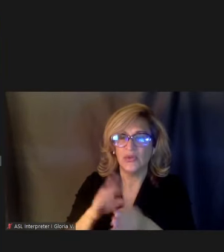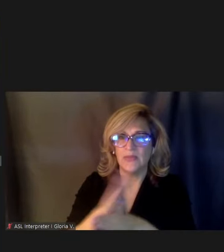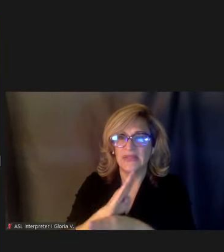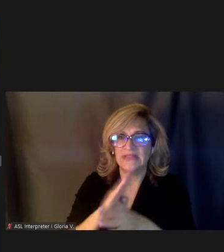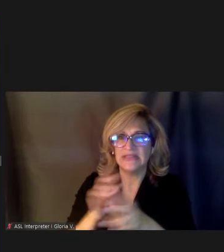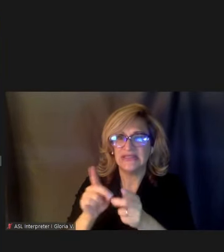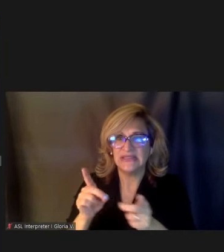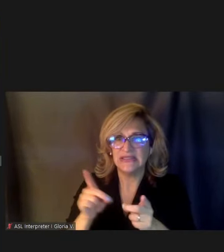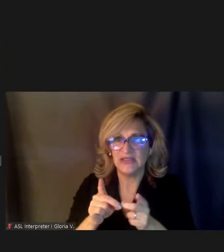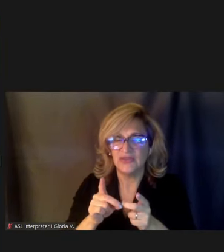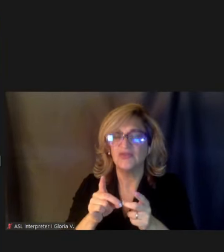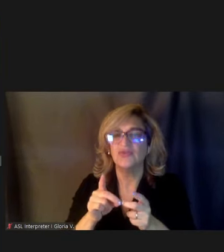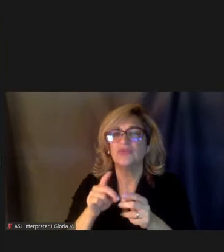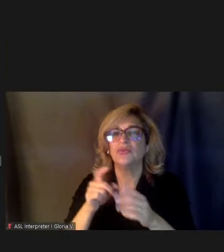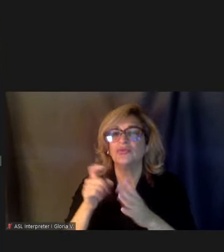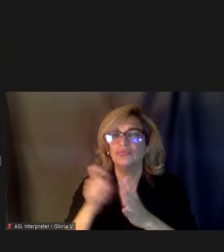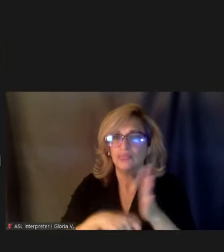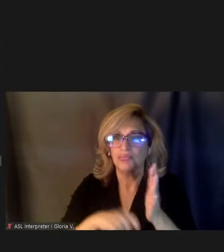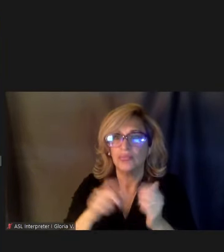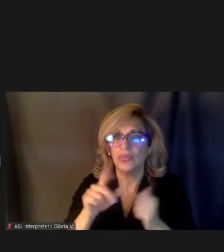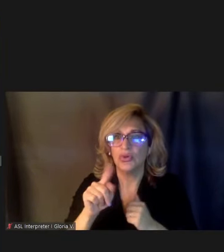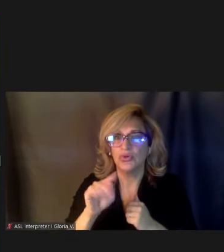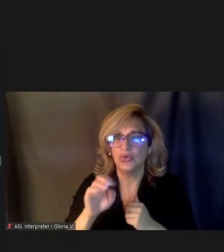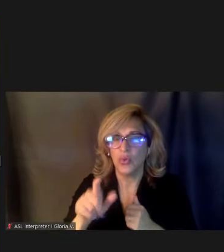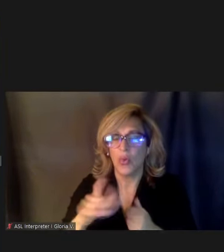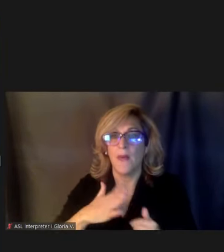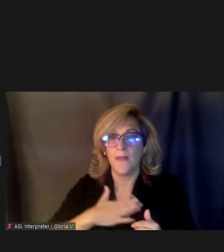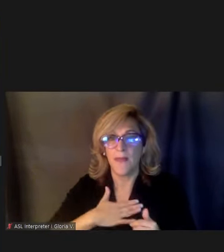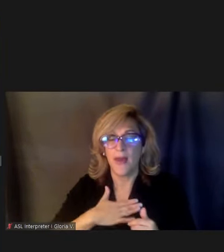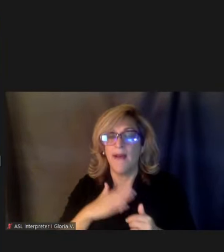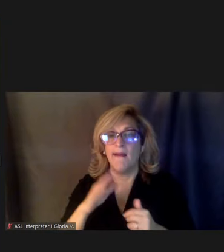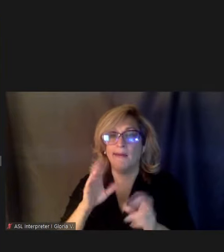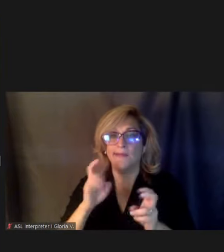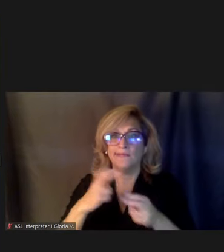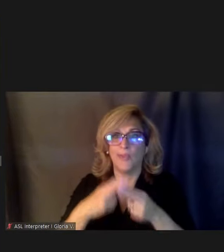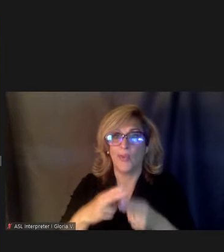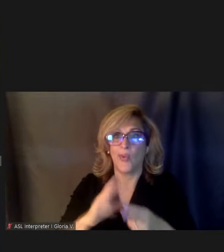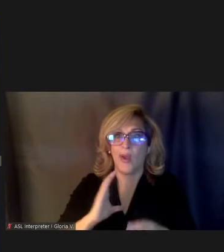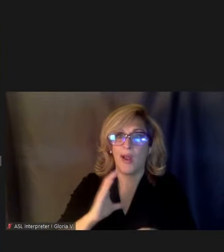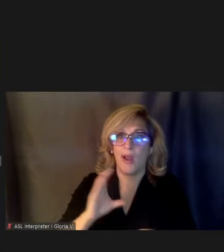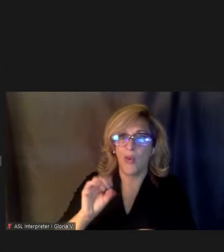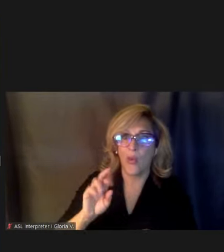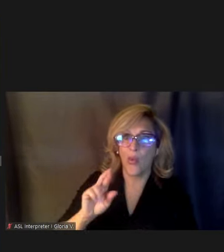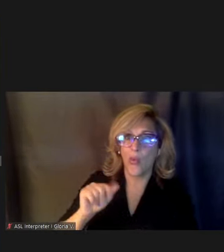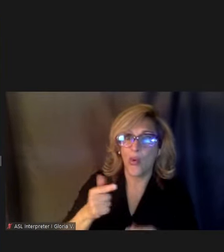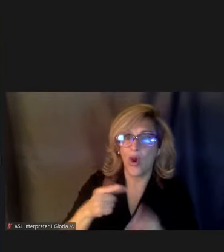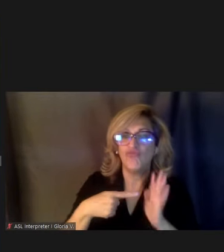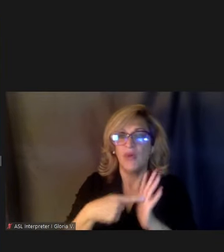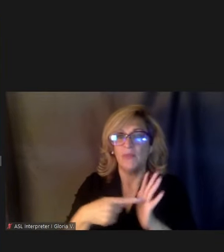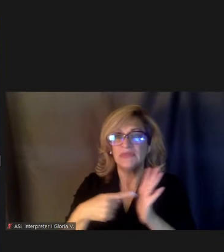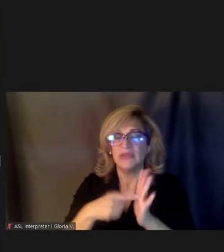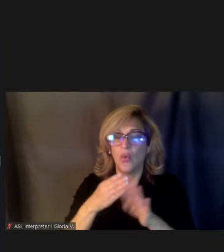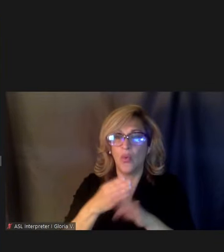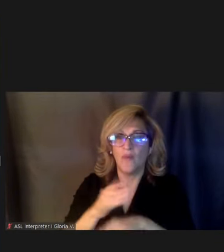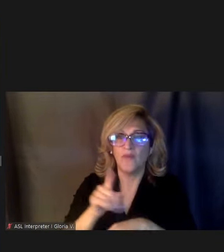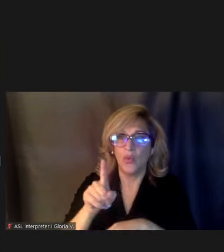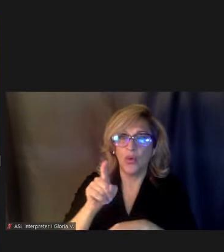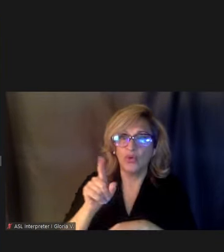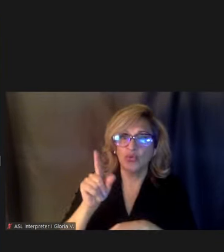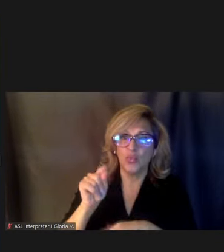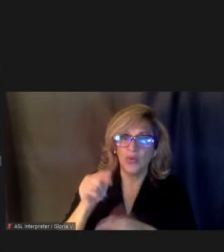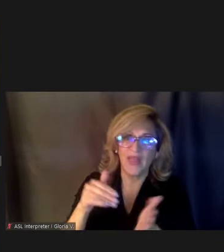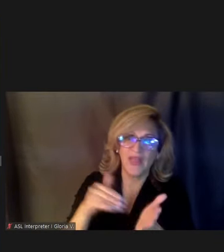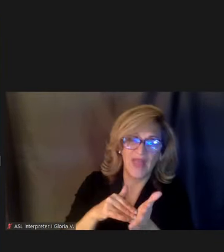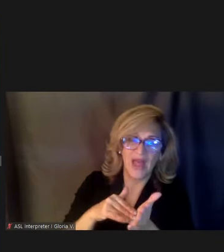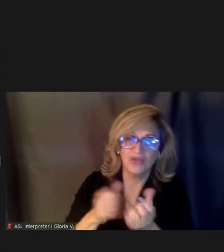The IDG is a nonprofit affiliate of the Machinist Union, and our organization represents over 120,000 drivers across New York